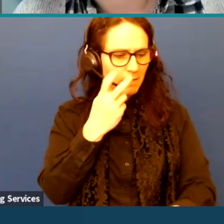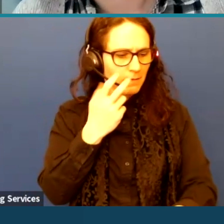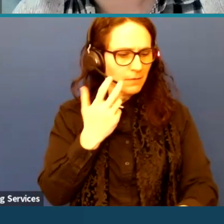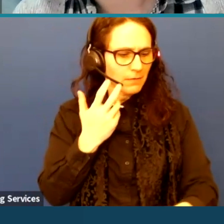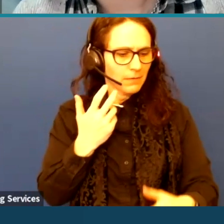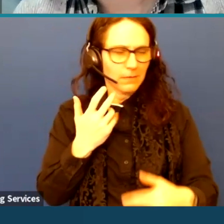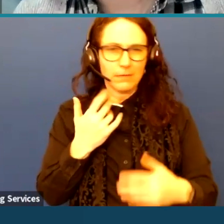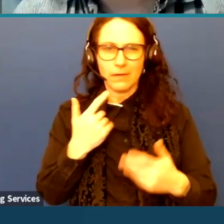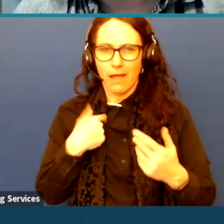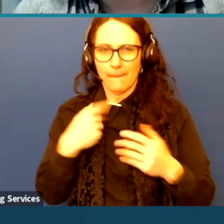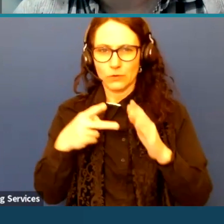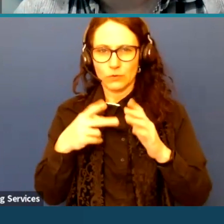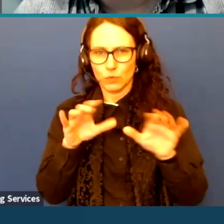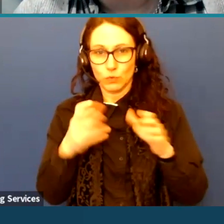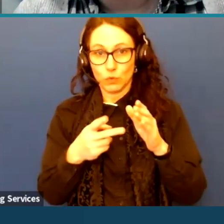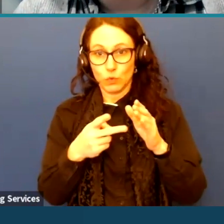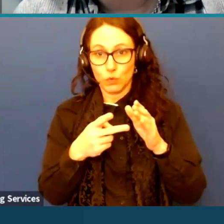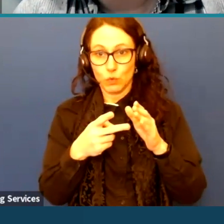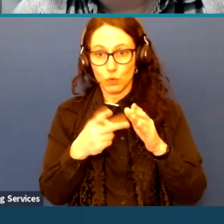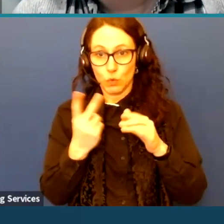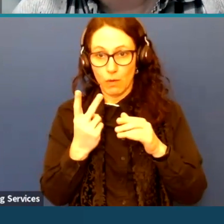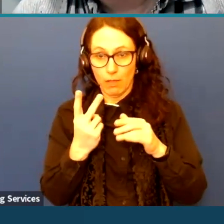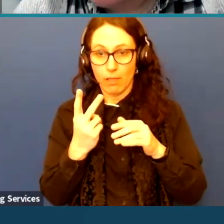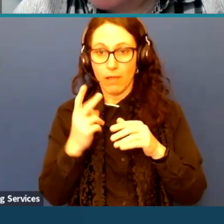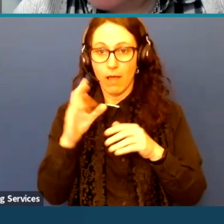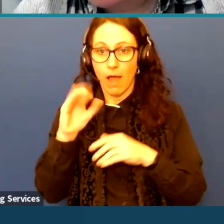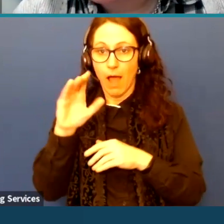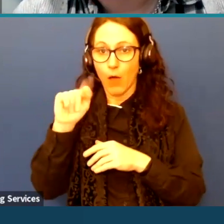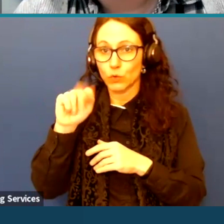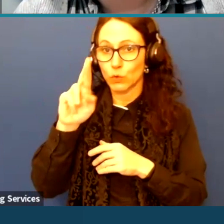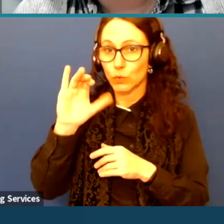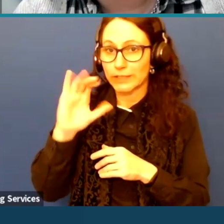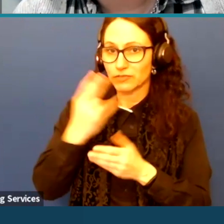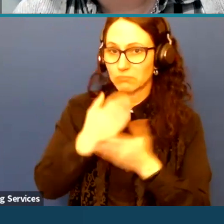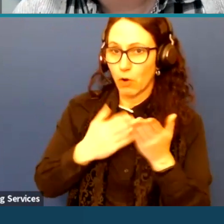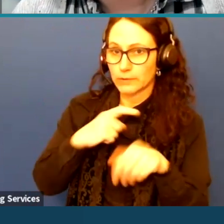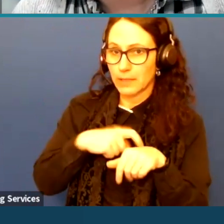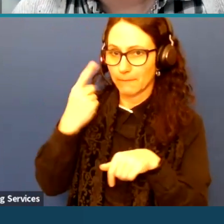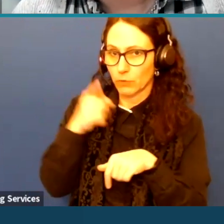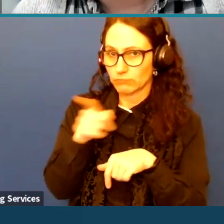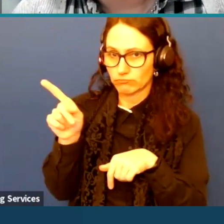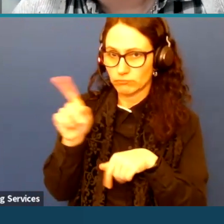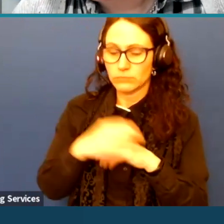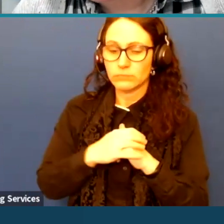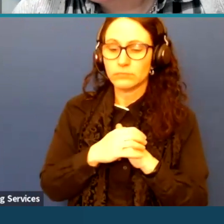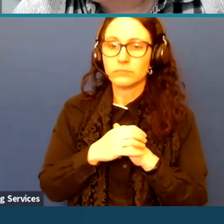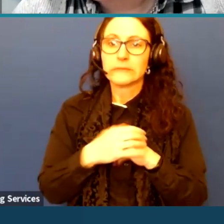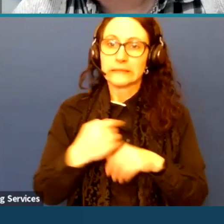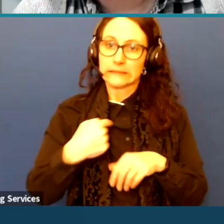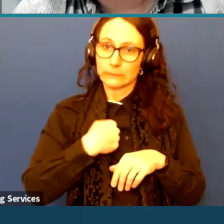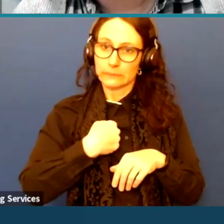do outreach for them on a part-time basis. And I am